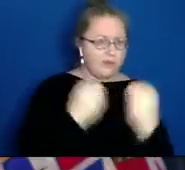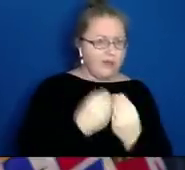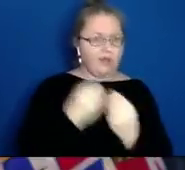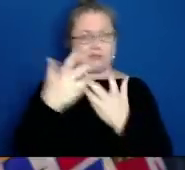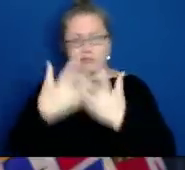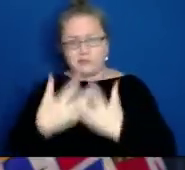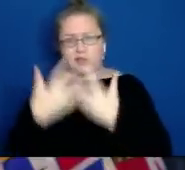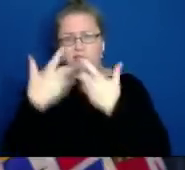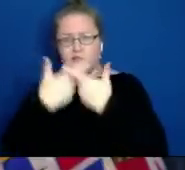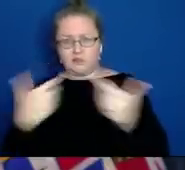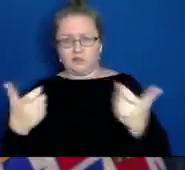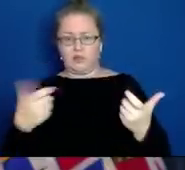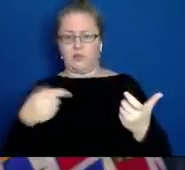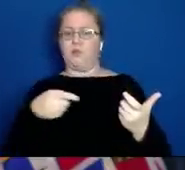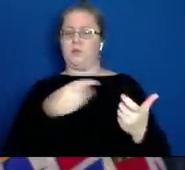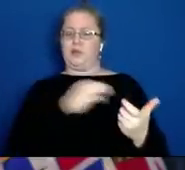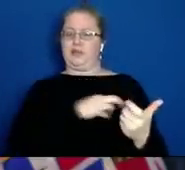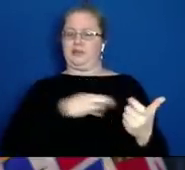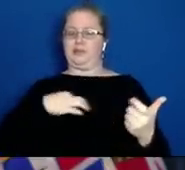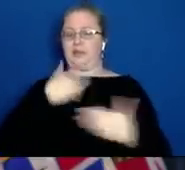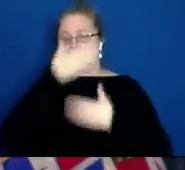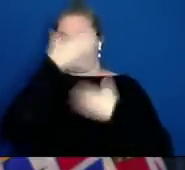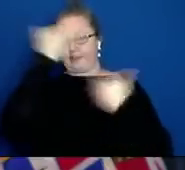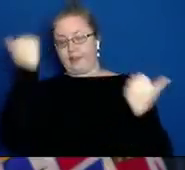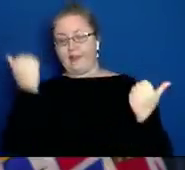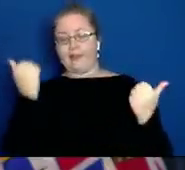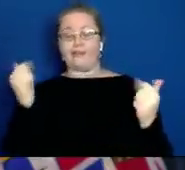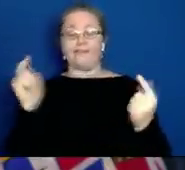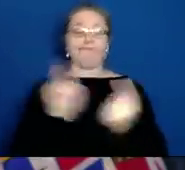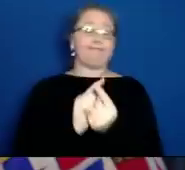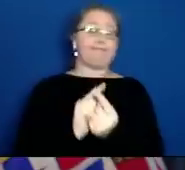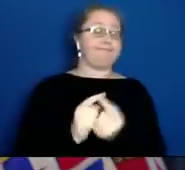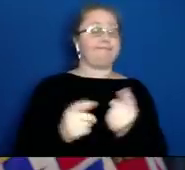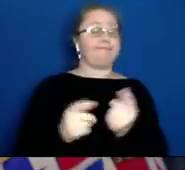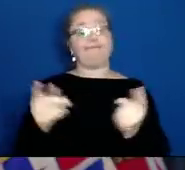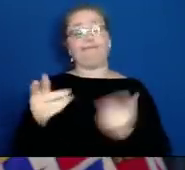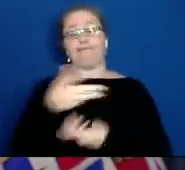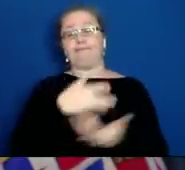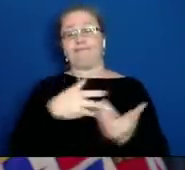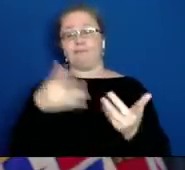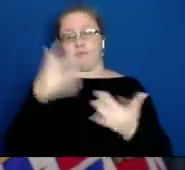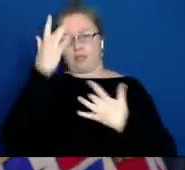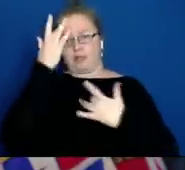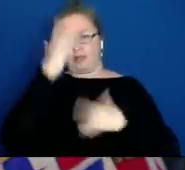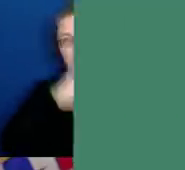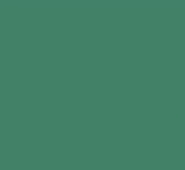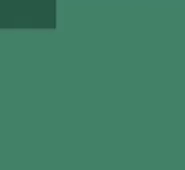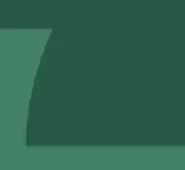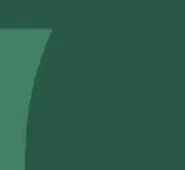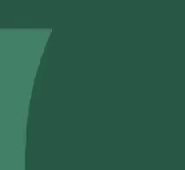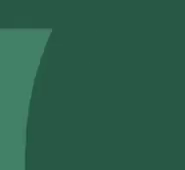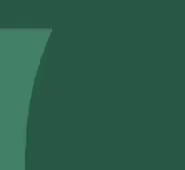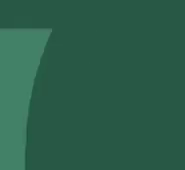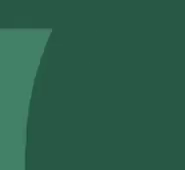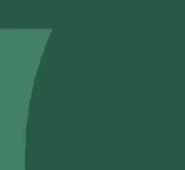is a balance. There's a whole bunch of things that we look at and agonize about every day, but those are the basic ones.